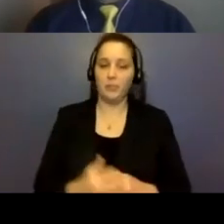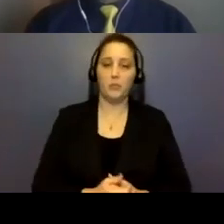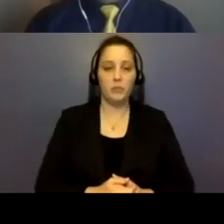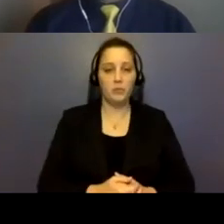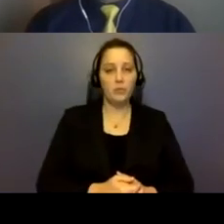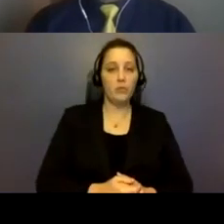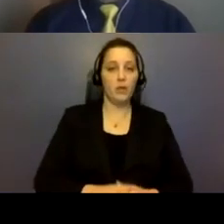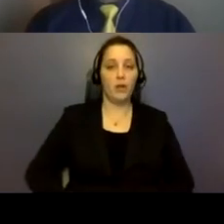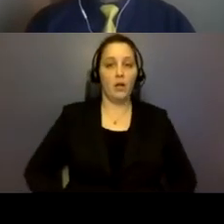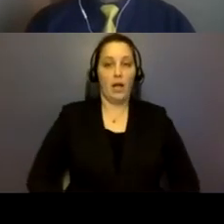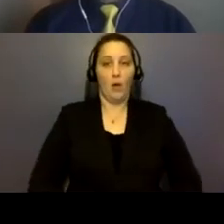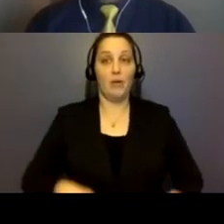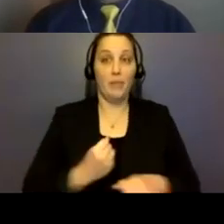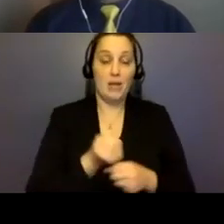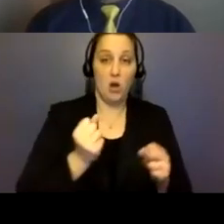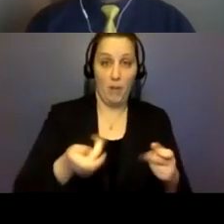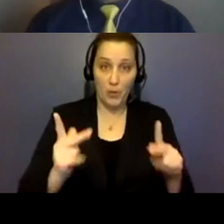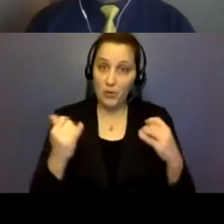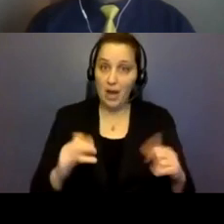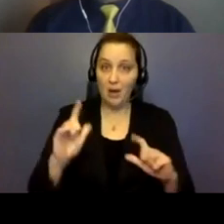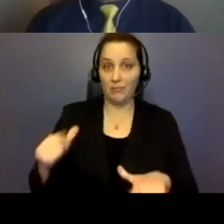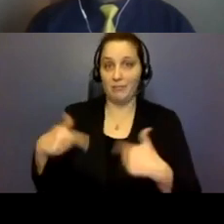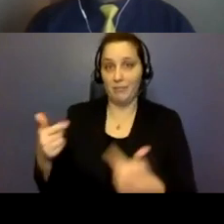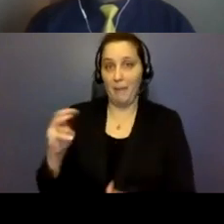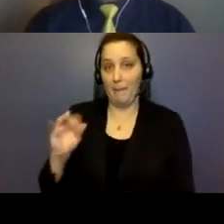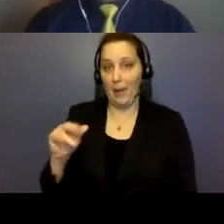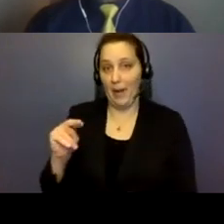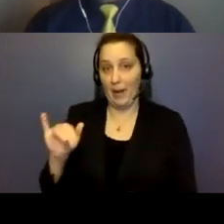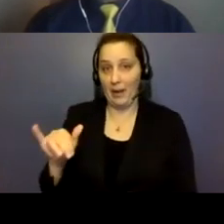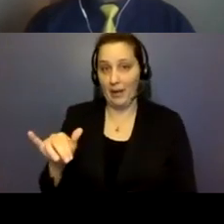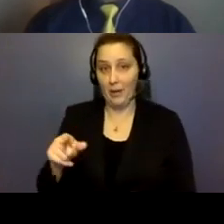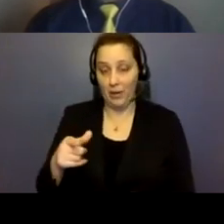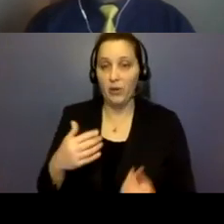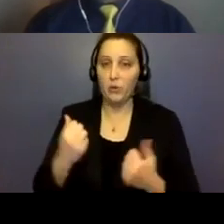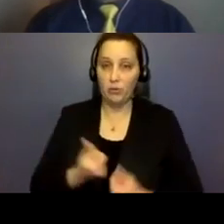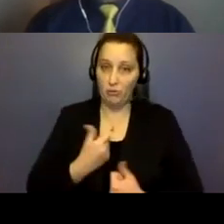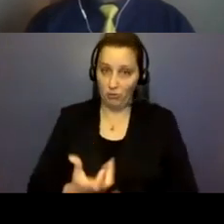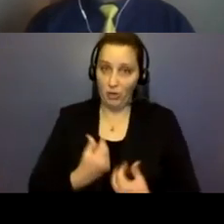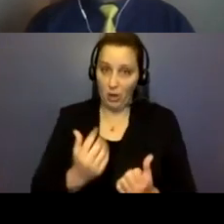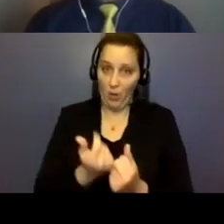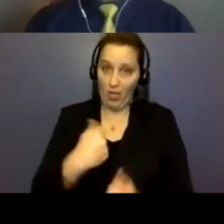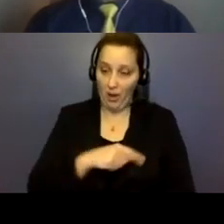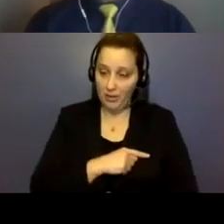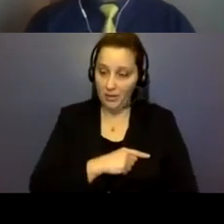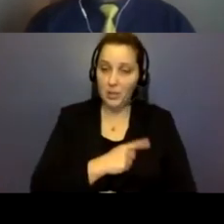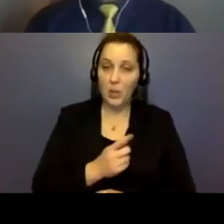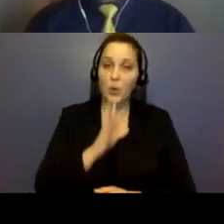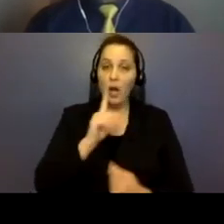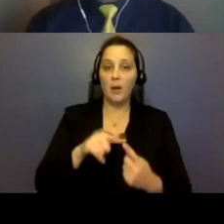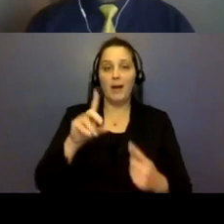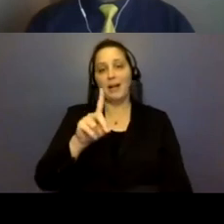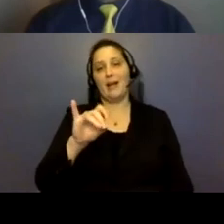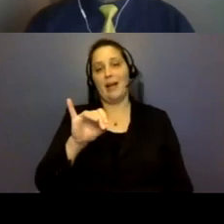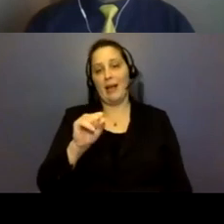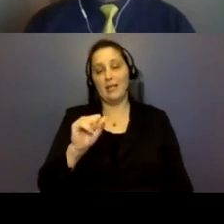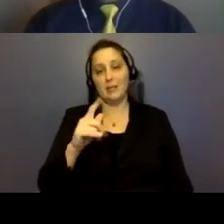I want to create the opportunity now, Manny, for you to share with us, you know, when we talk about the diaspora, when